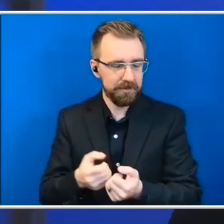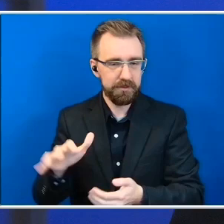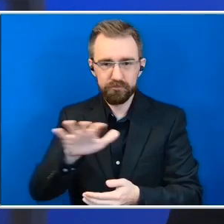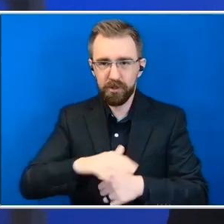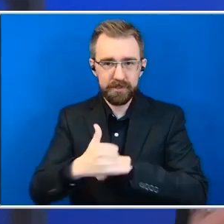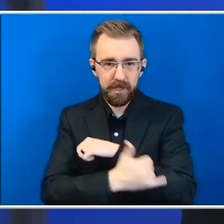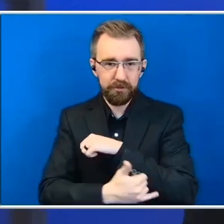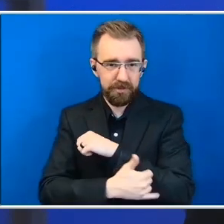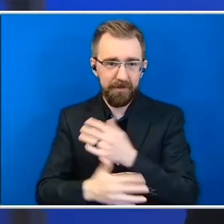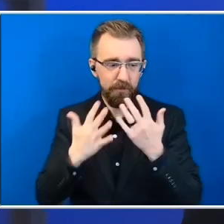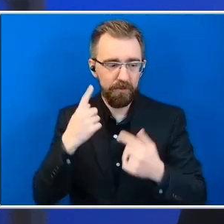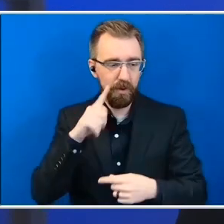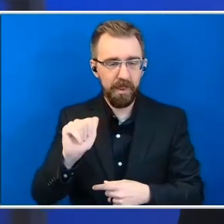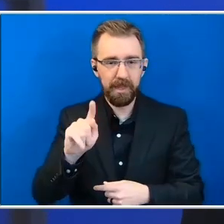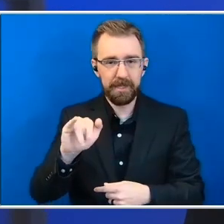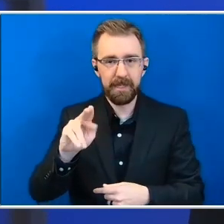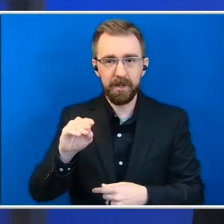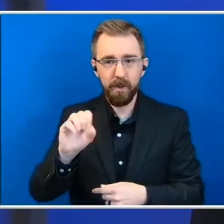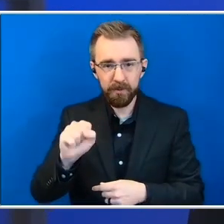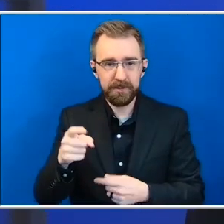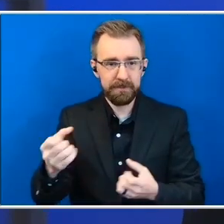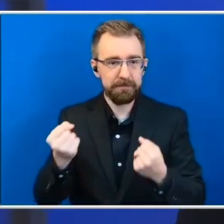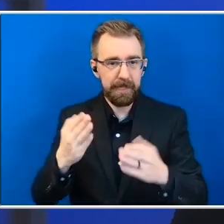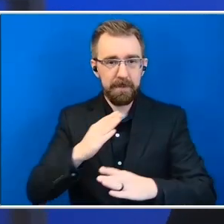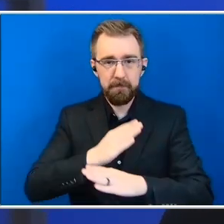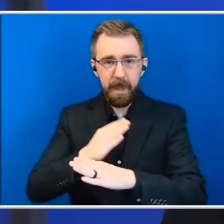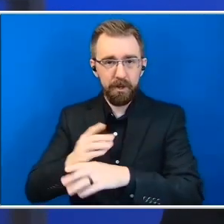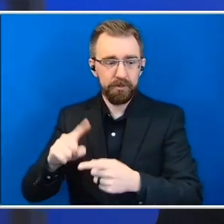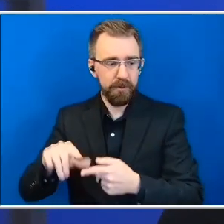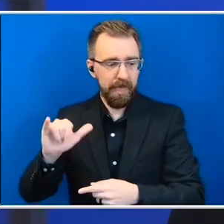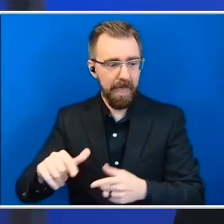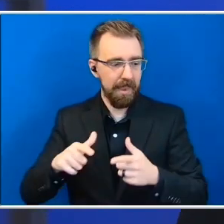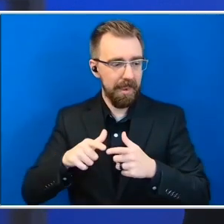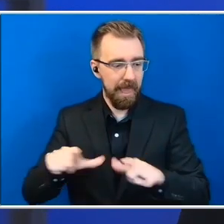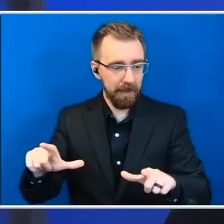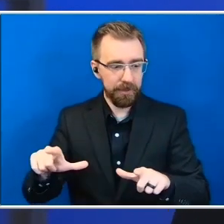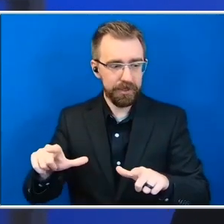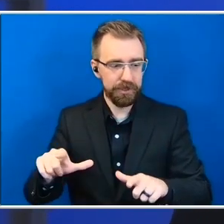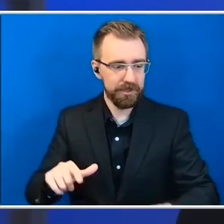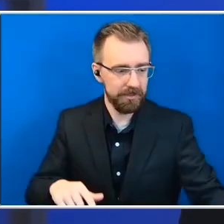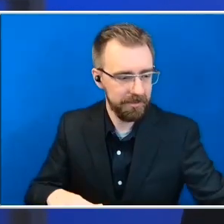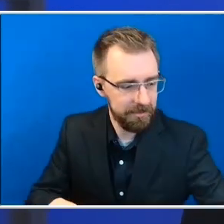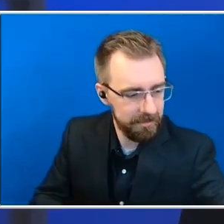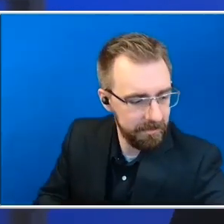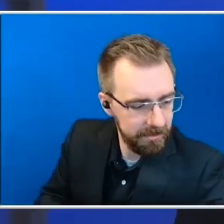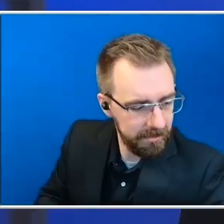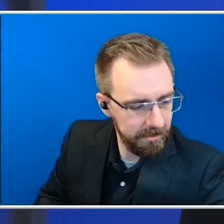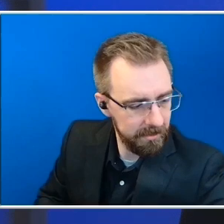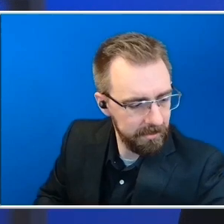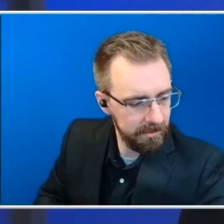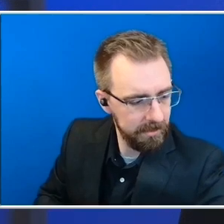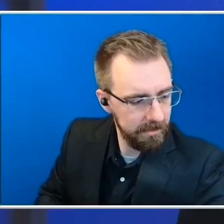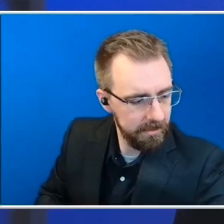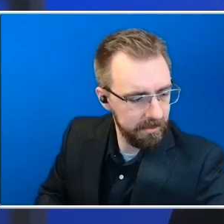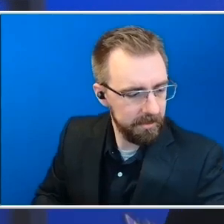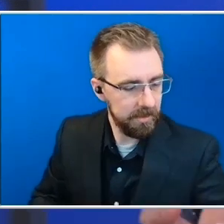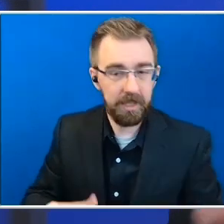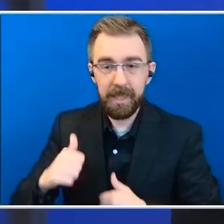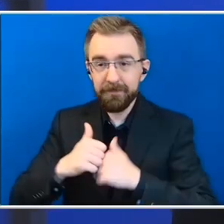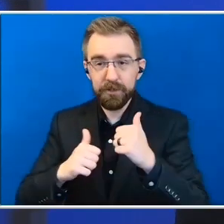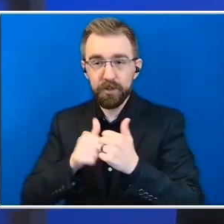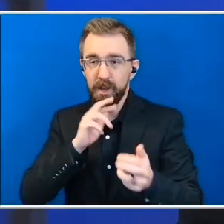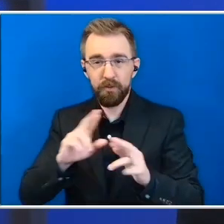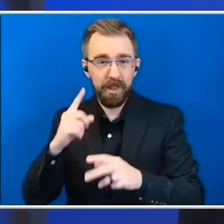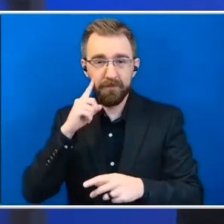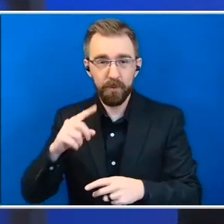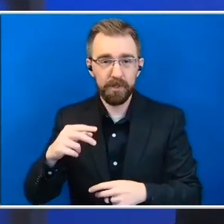Latinos. And there are many barriers to that. Language barriers. Our infrastructure is not ready for Spanish speakers in many cases. And there's as